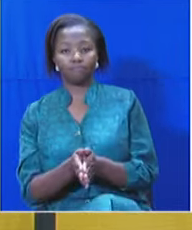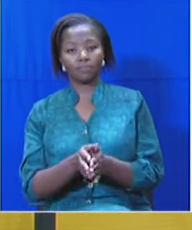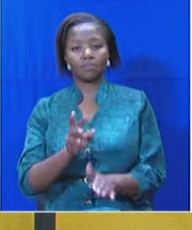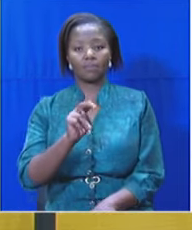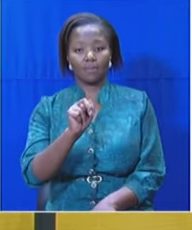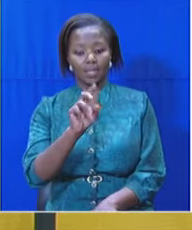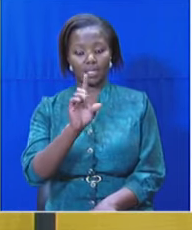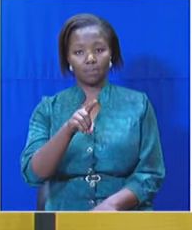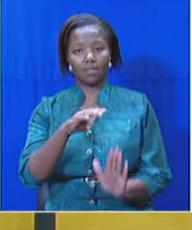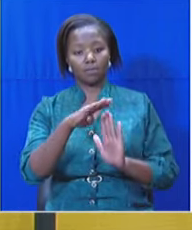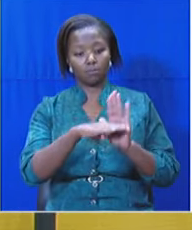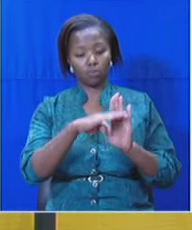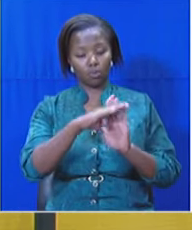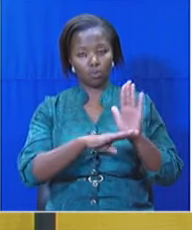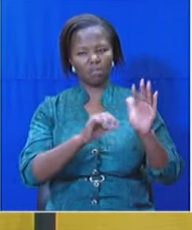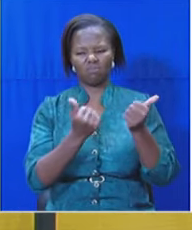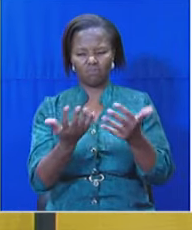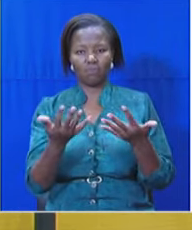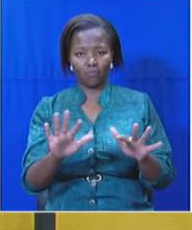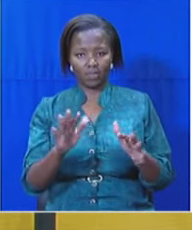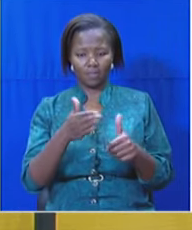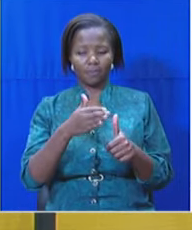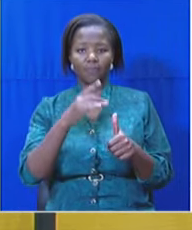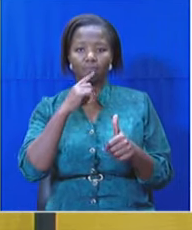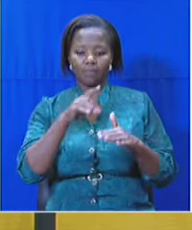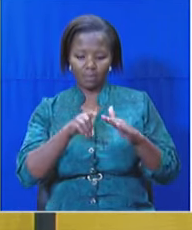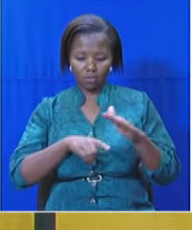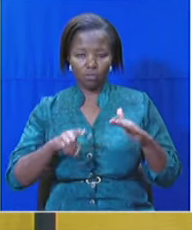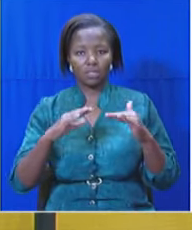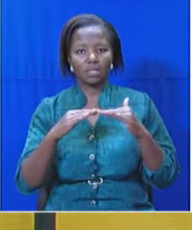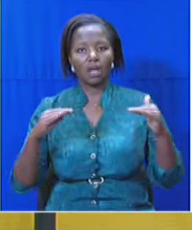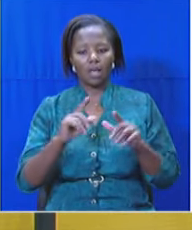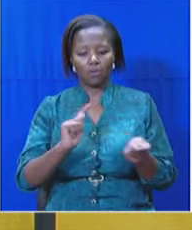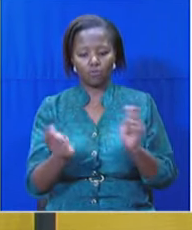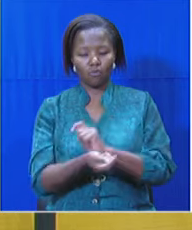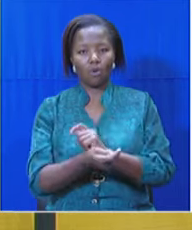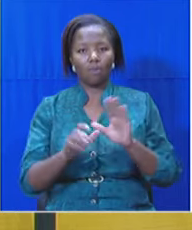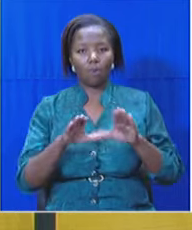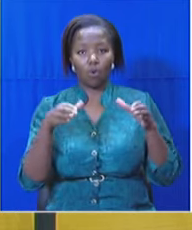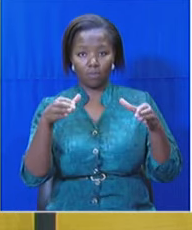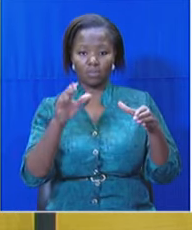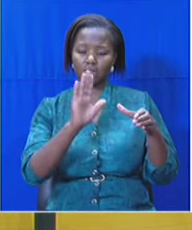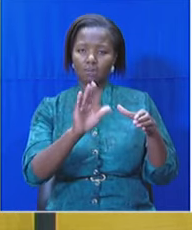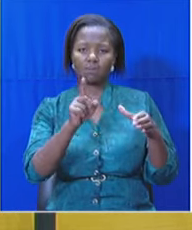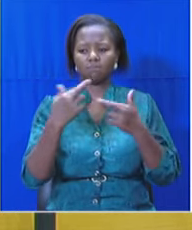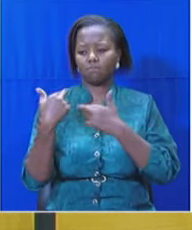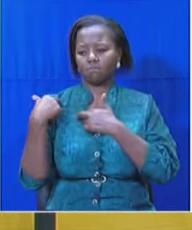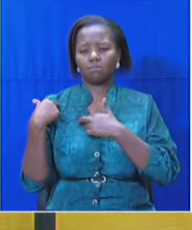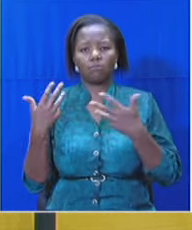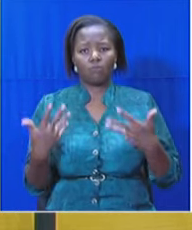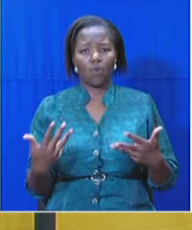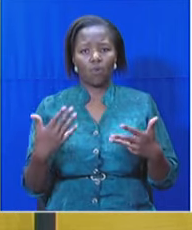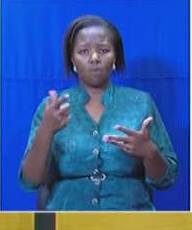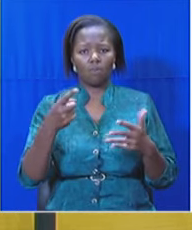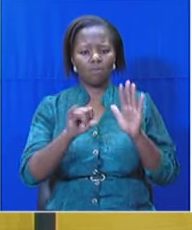land committees, which we are now calling district land reform committees, which will be responsible for identifying 20%